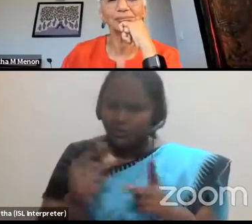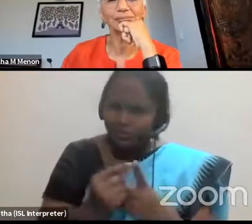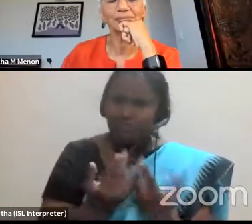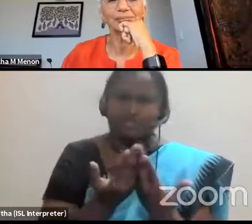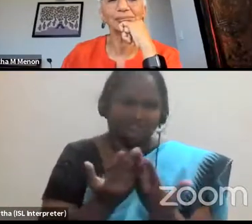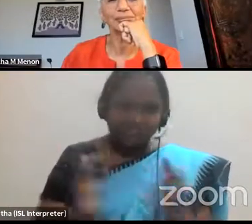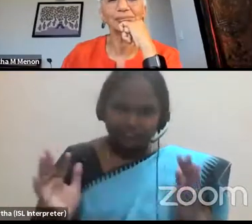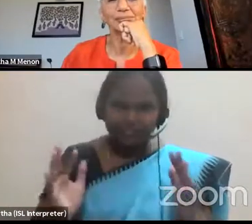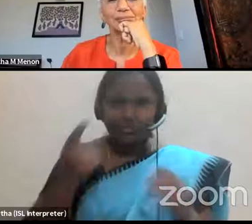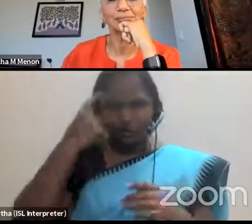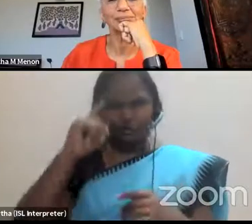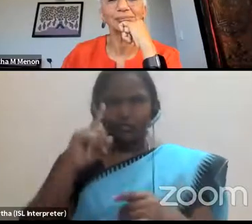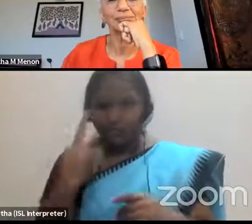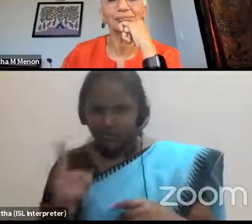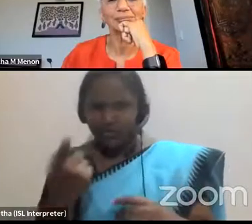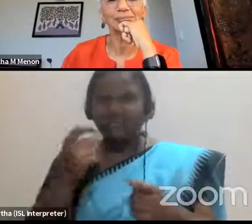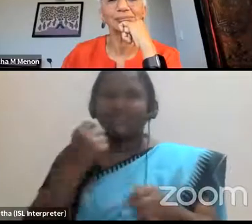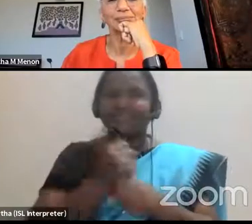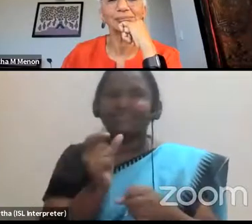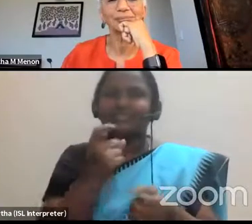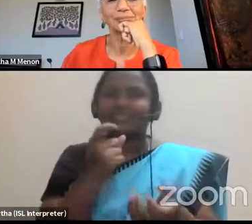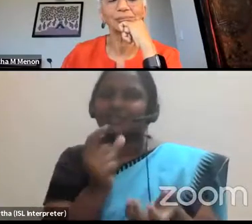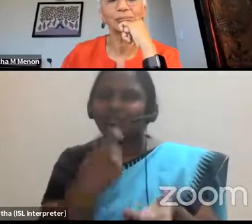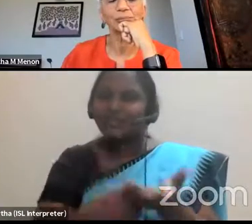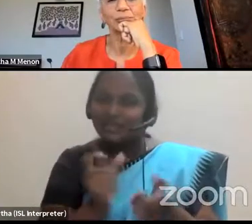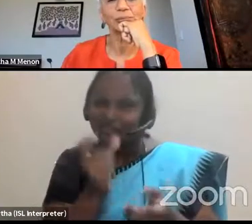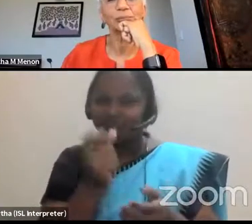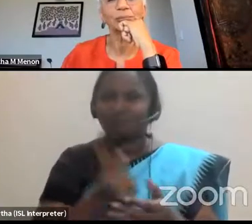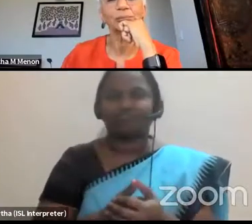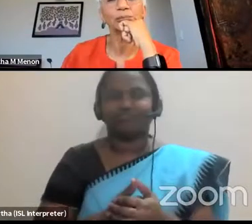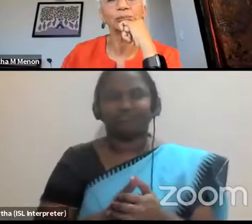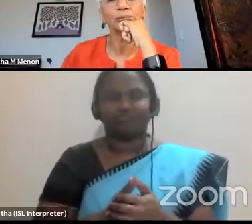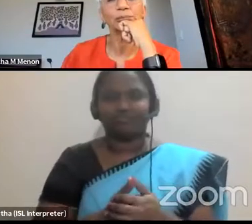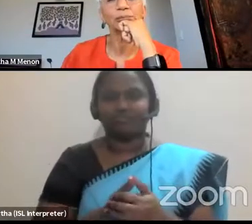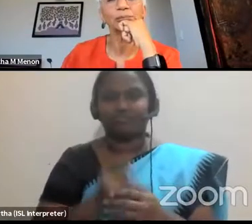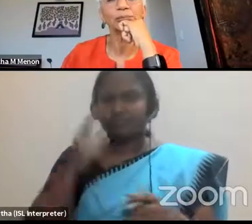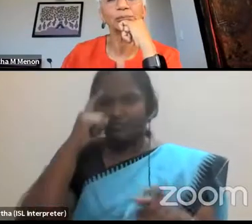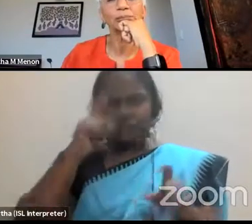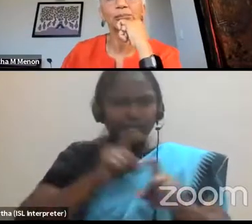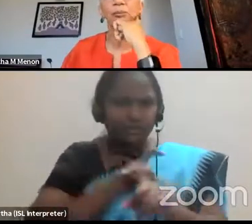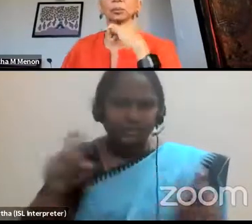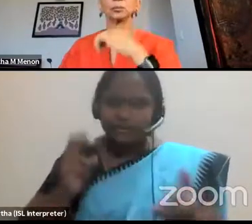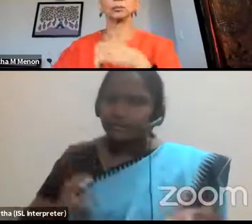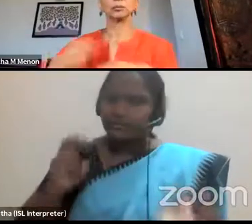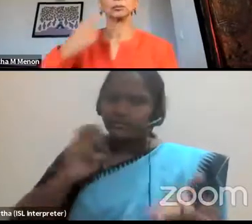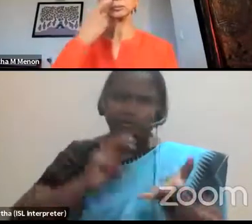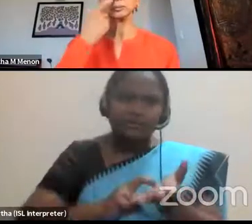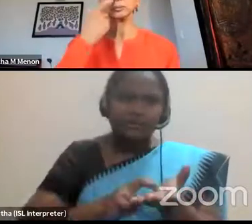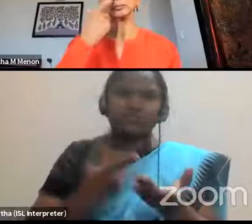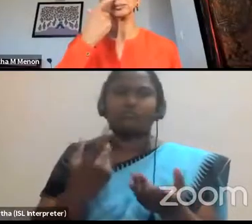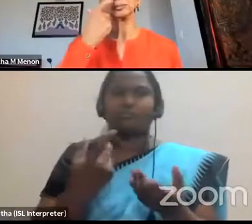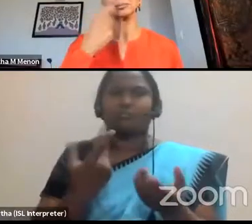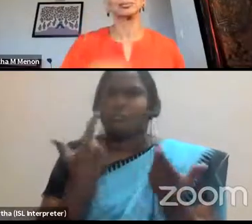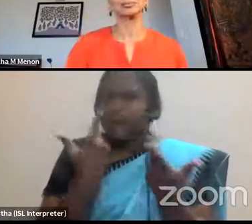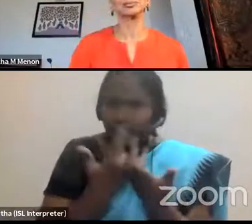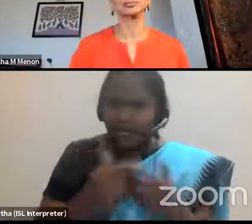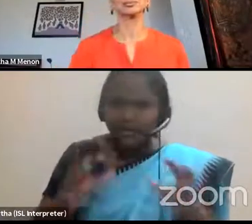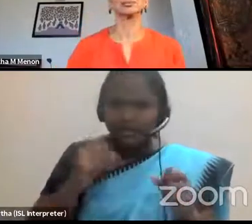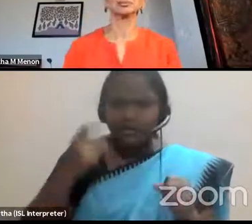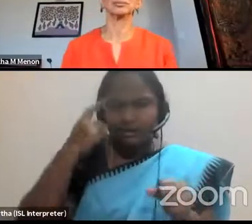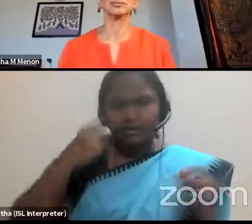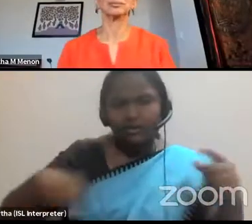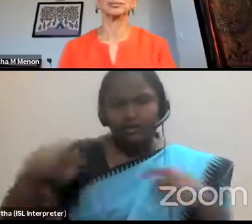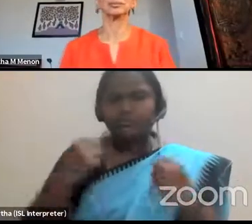something for one of my gurus. And he clearly was standing so much taller than anybody else in